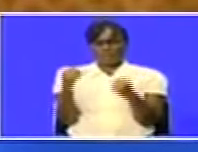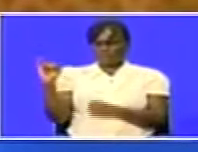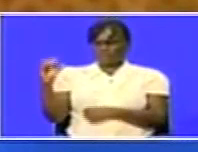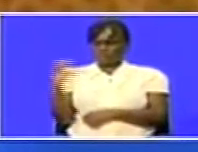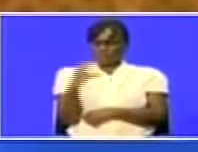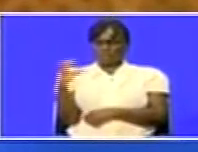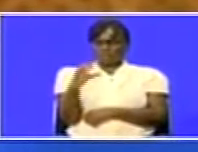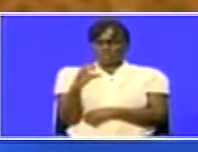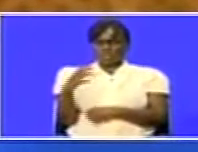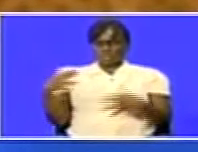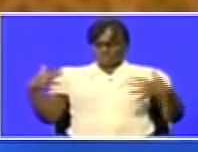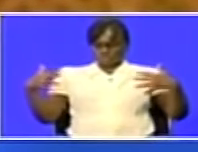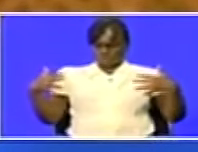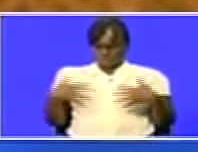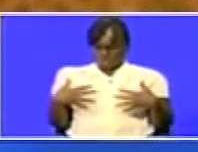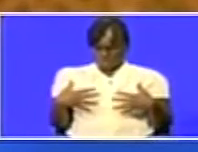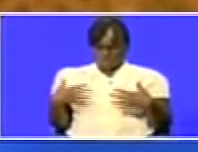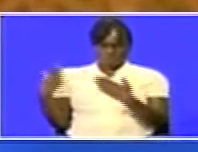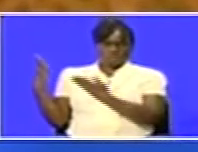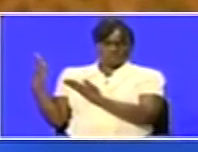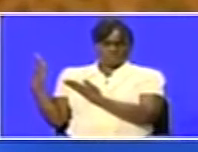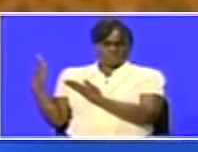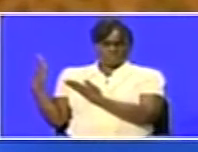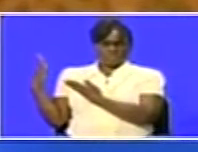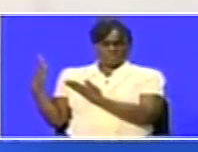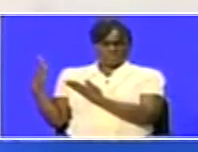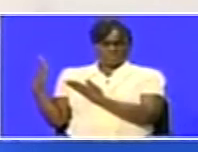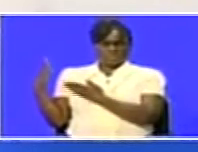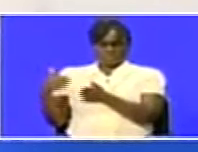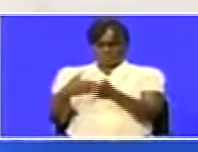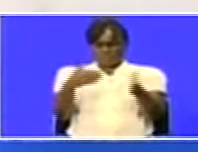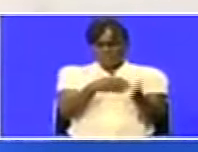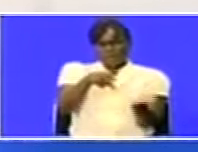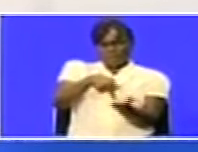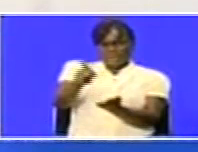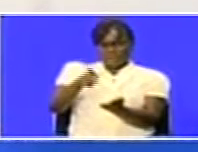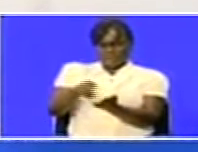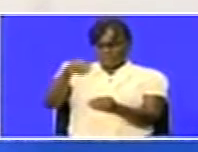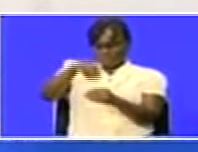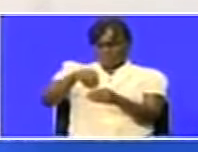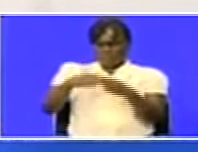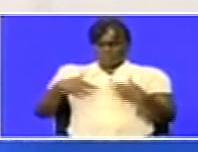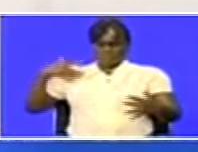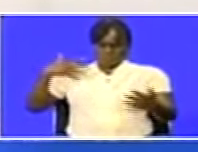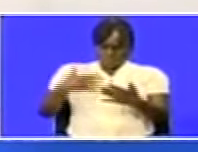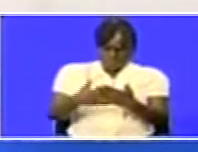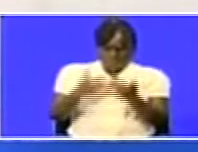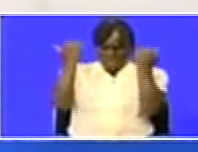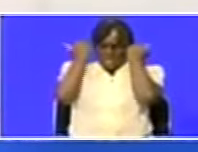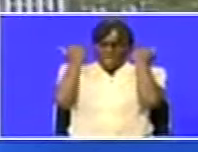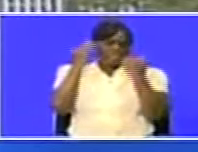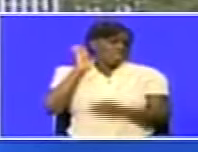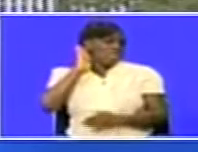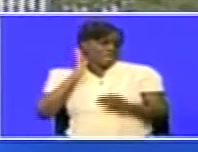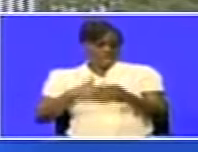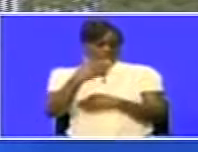customer, Ashok Doshi, has secured orders barring Imperial Bank from paying depositors until his case is heard next